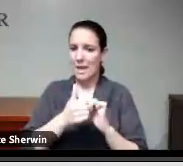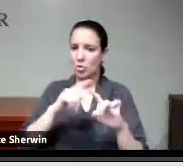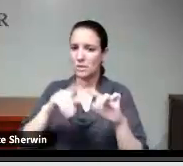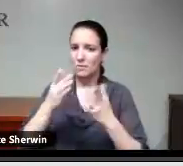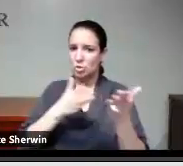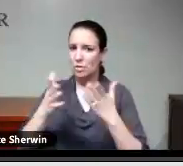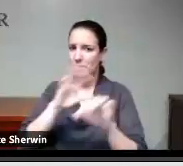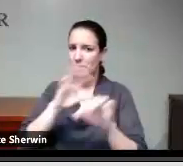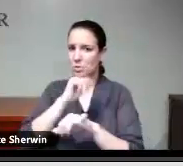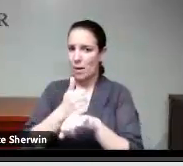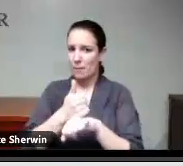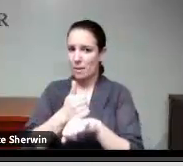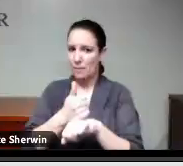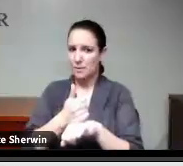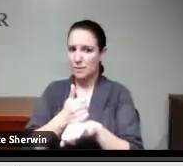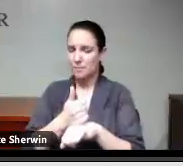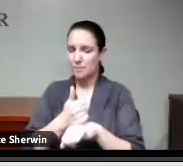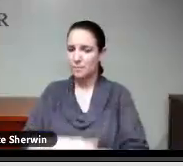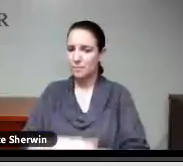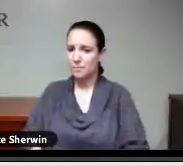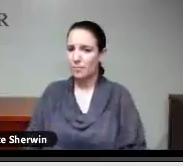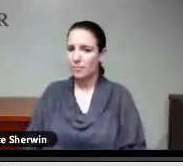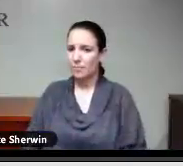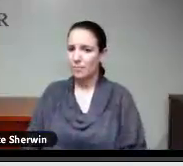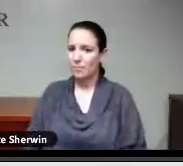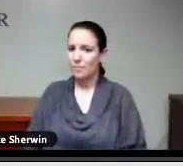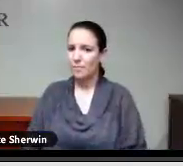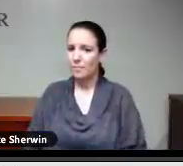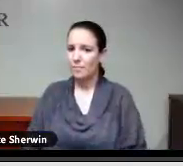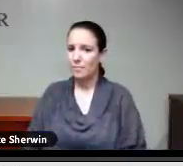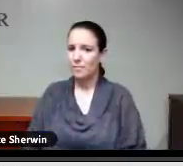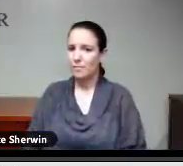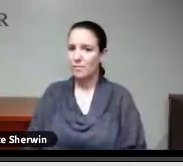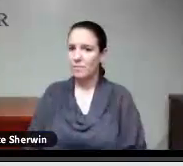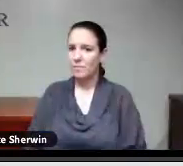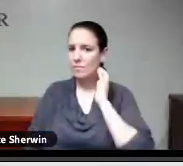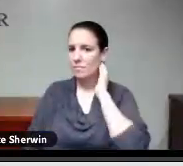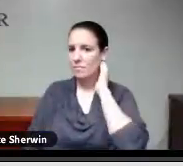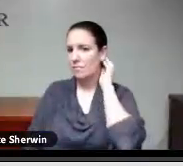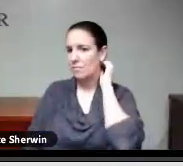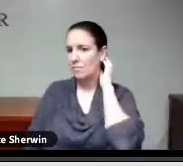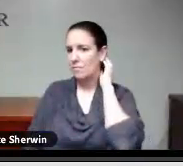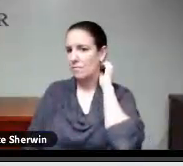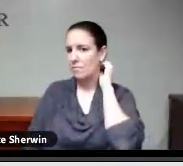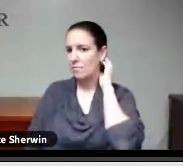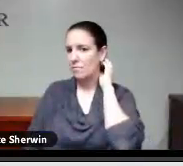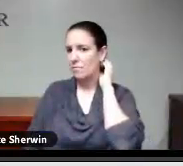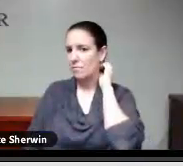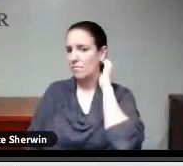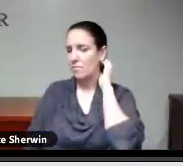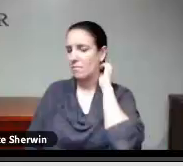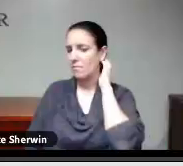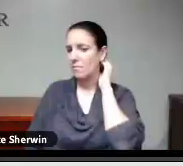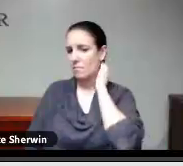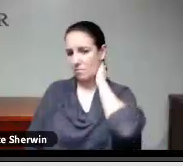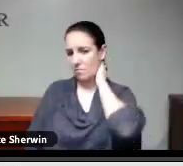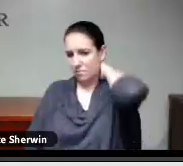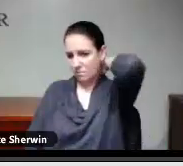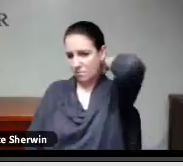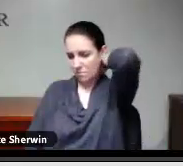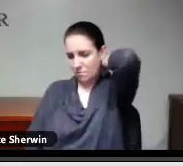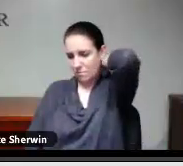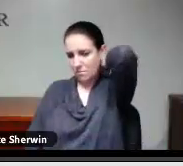The diversity strategic plans typically have in them